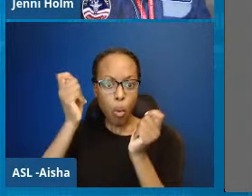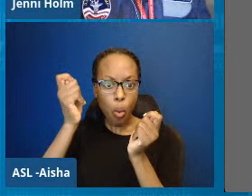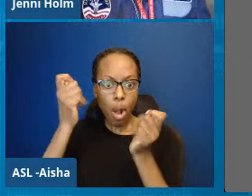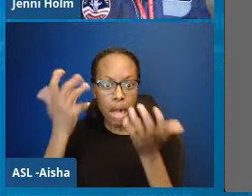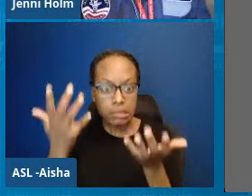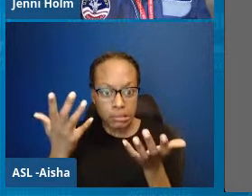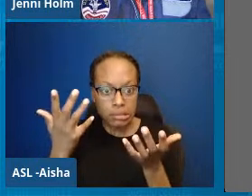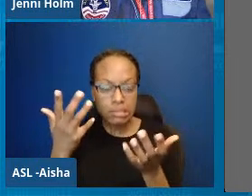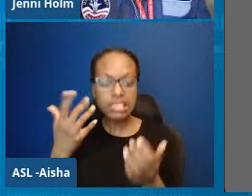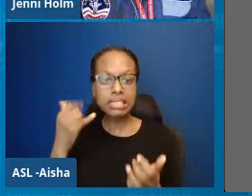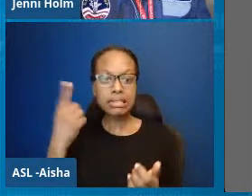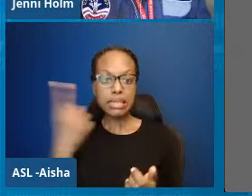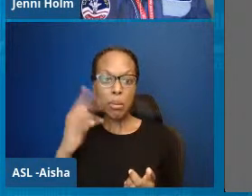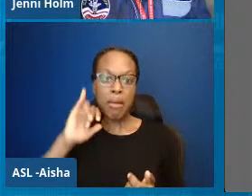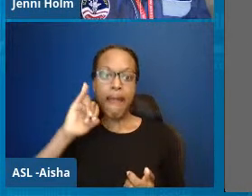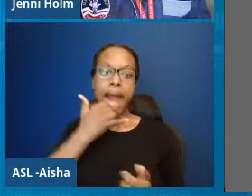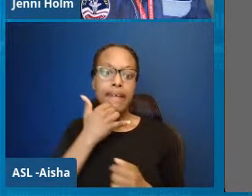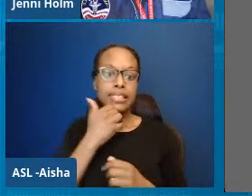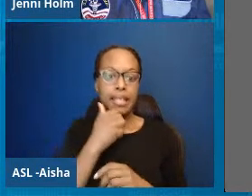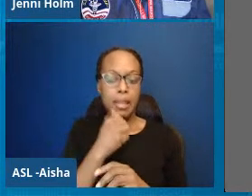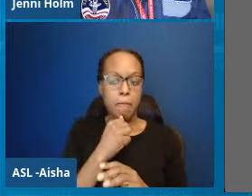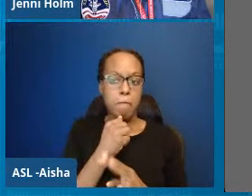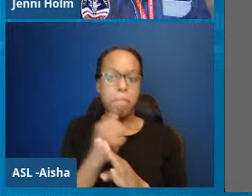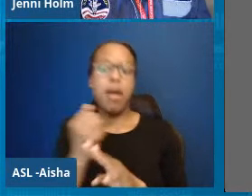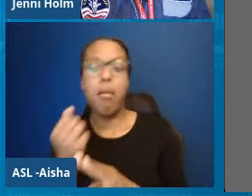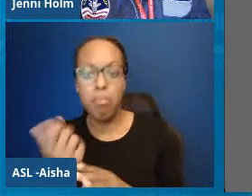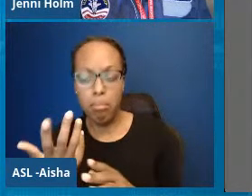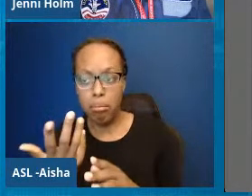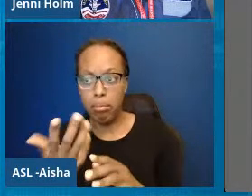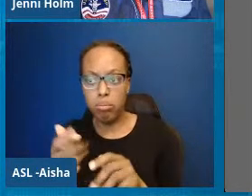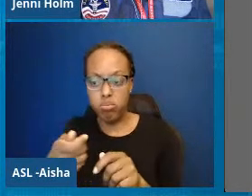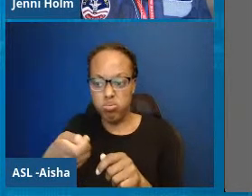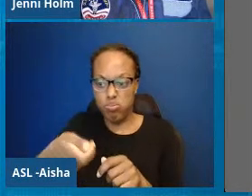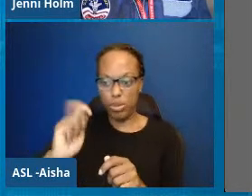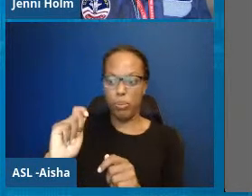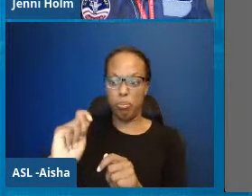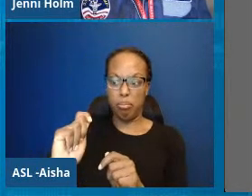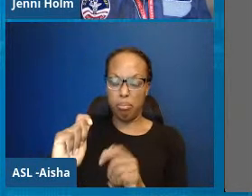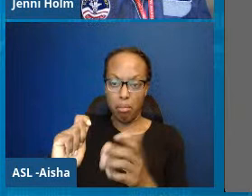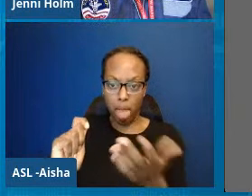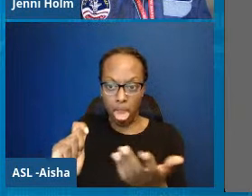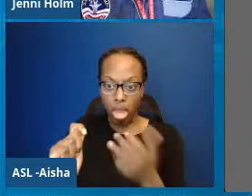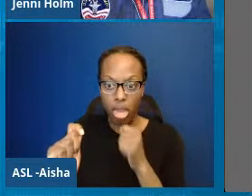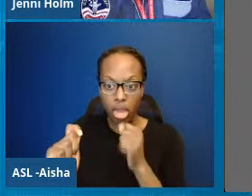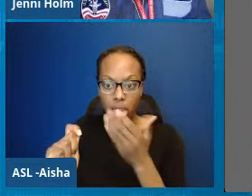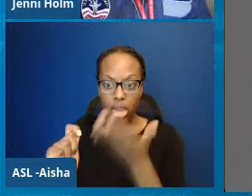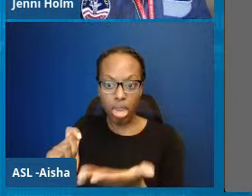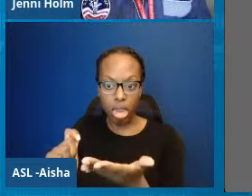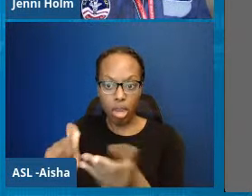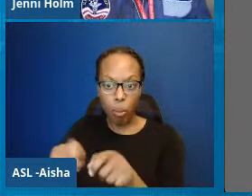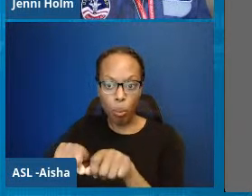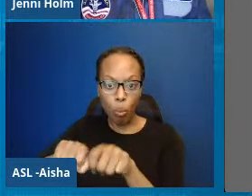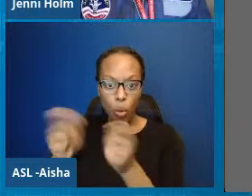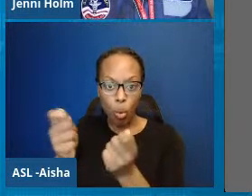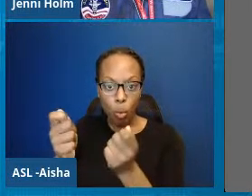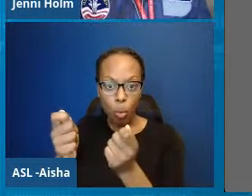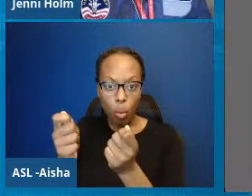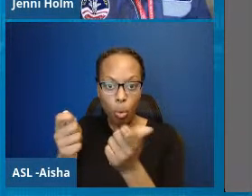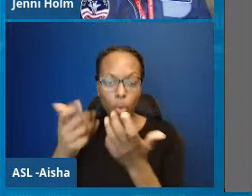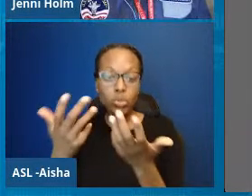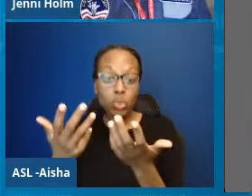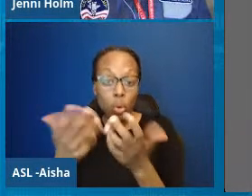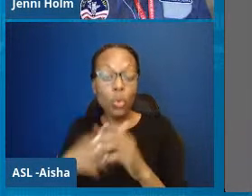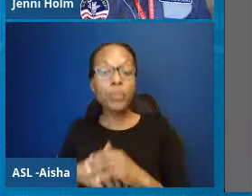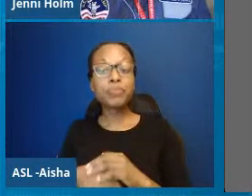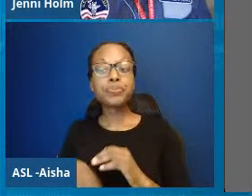it with their back, or maybe somebody had knocked it or snapped it off. And so, we could set up this little scene